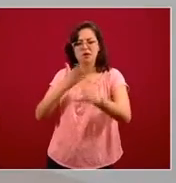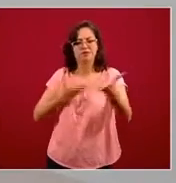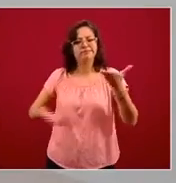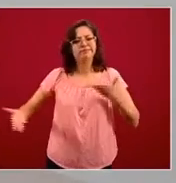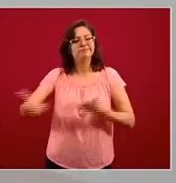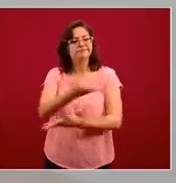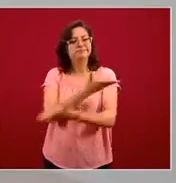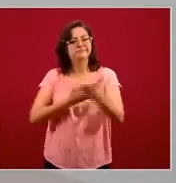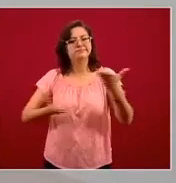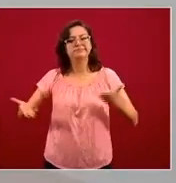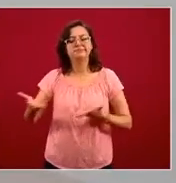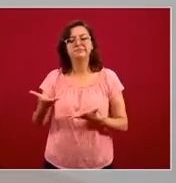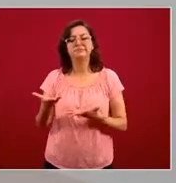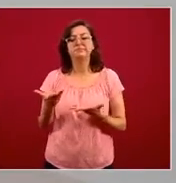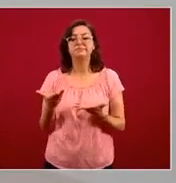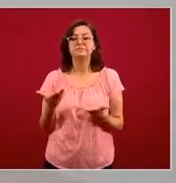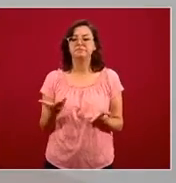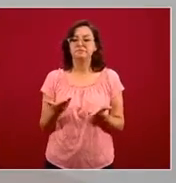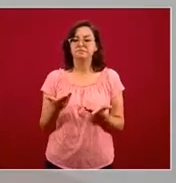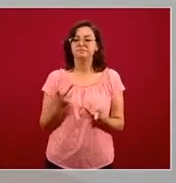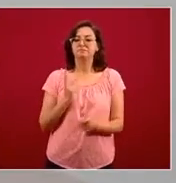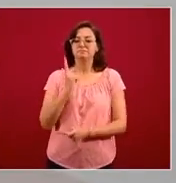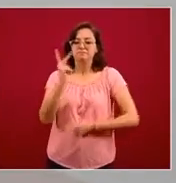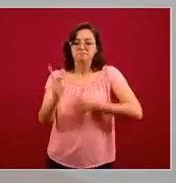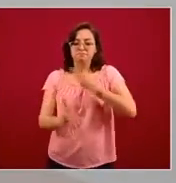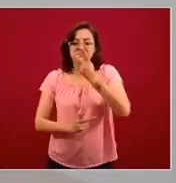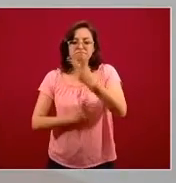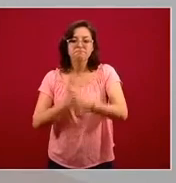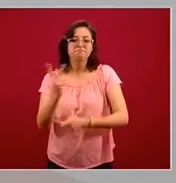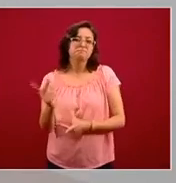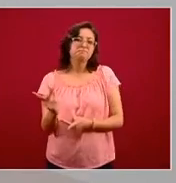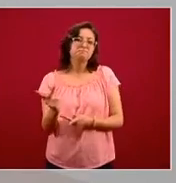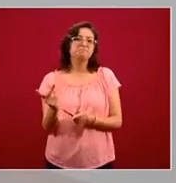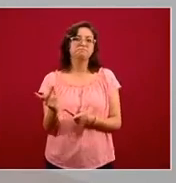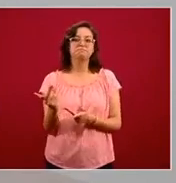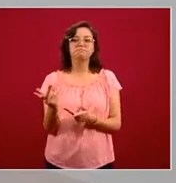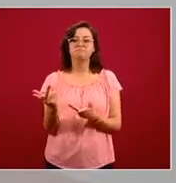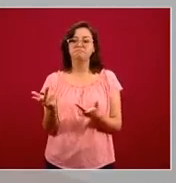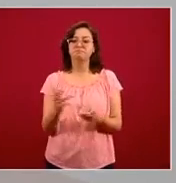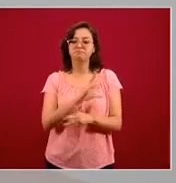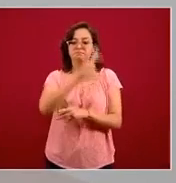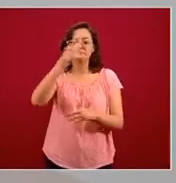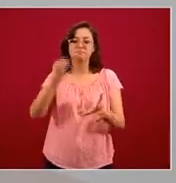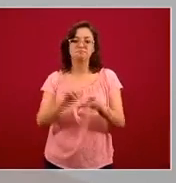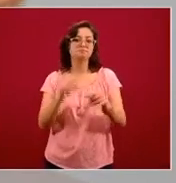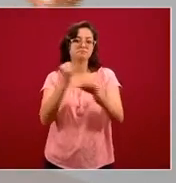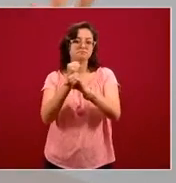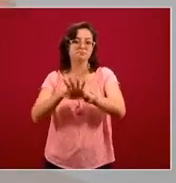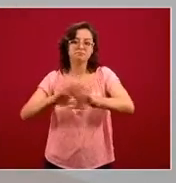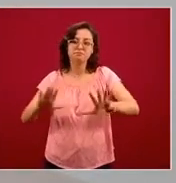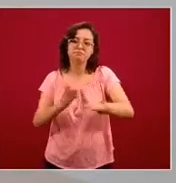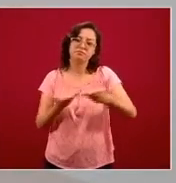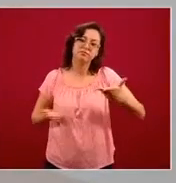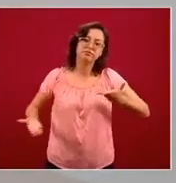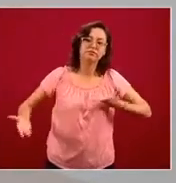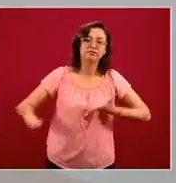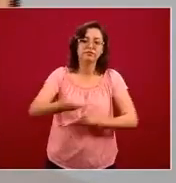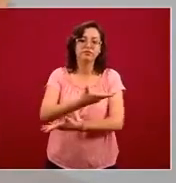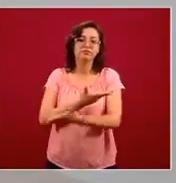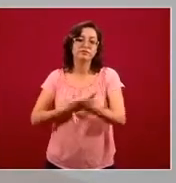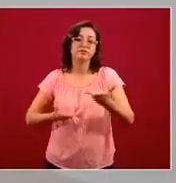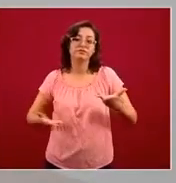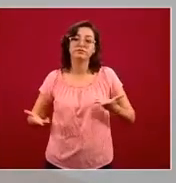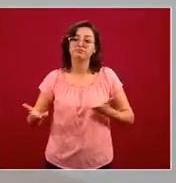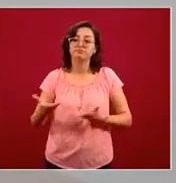sharing information and also in lending all of that information